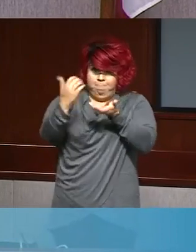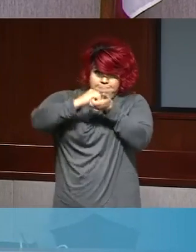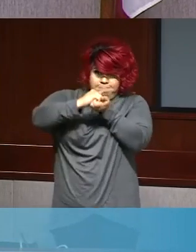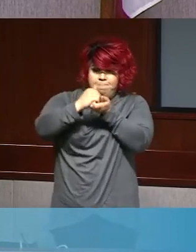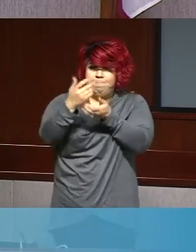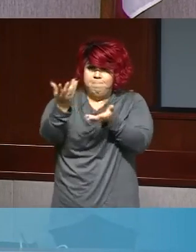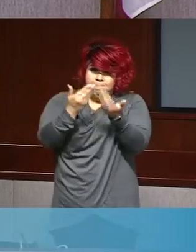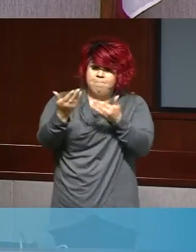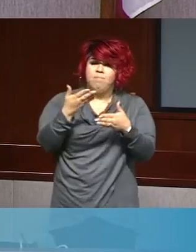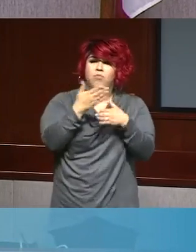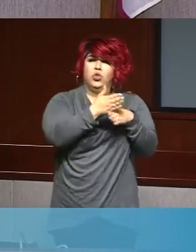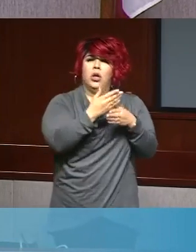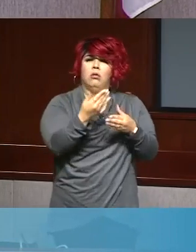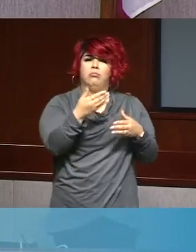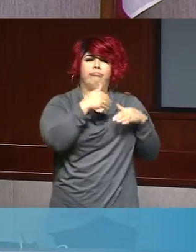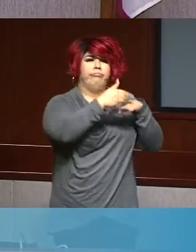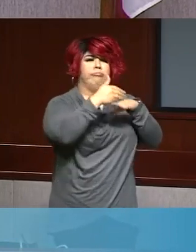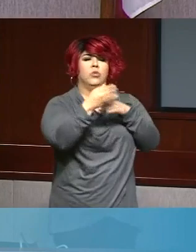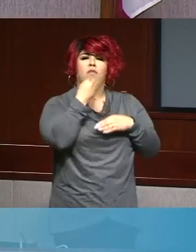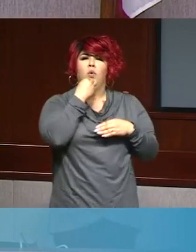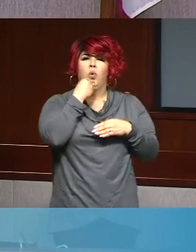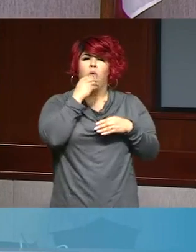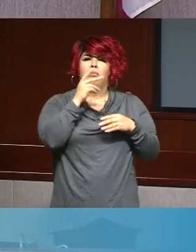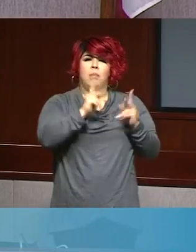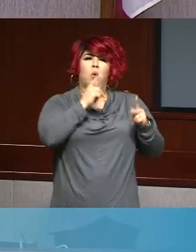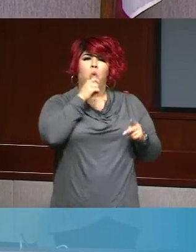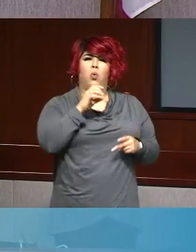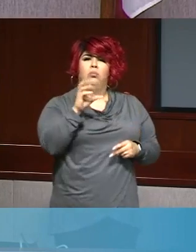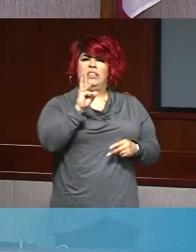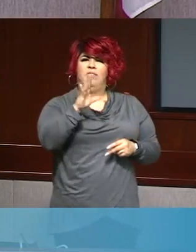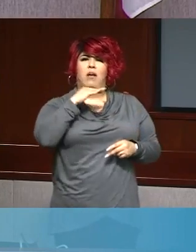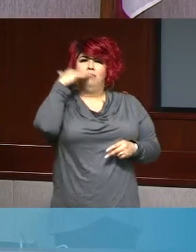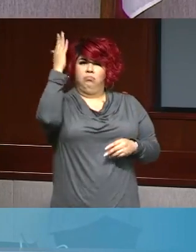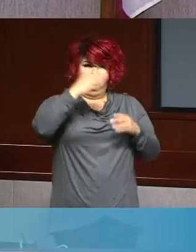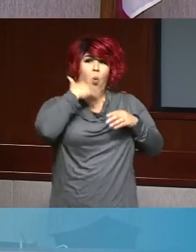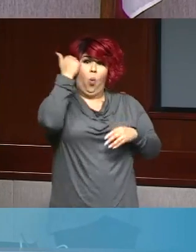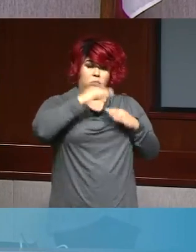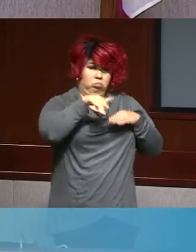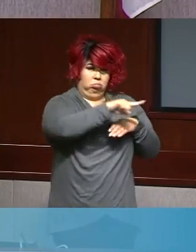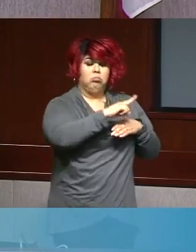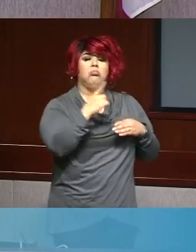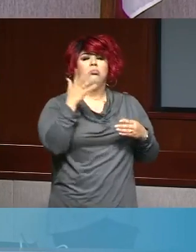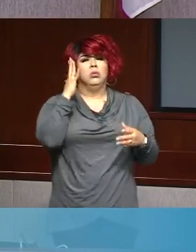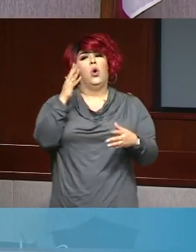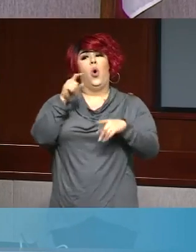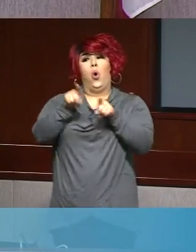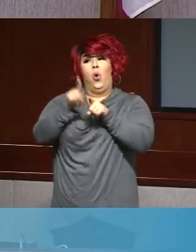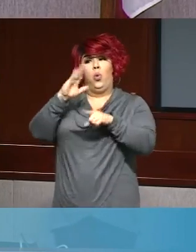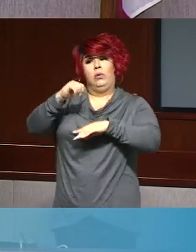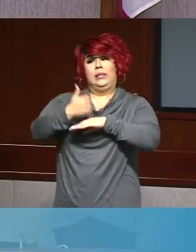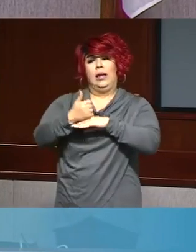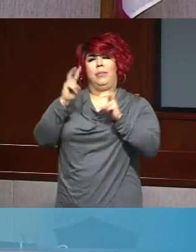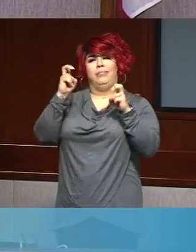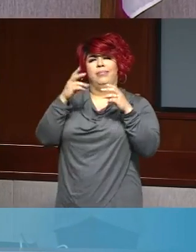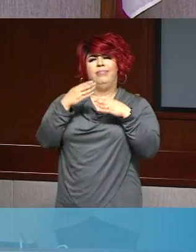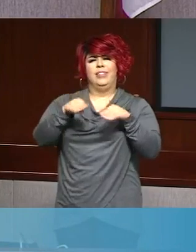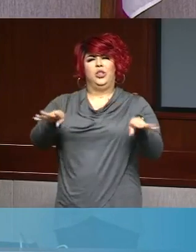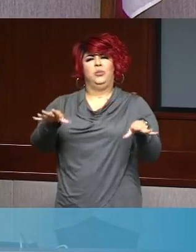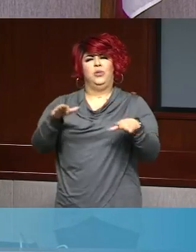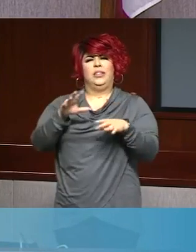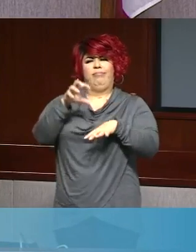and older. We'll also, part of this program, will be adding 2 additional distribution sites for the